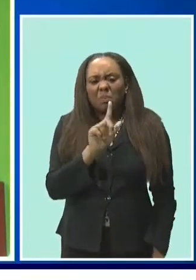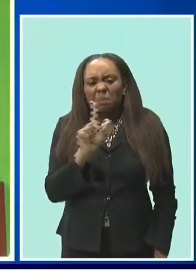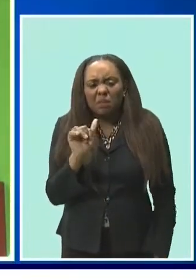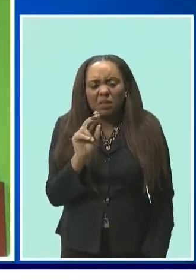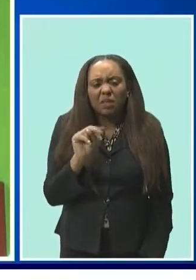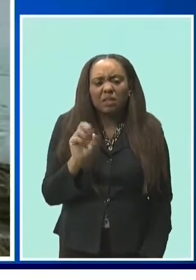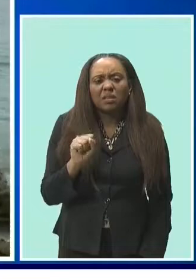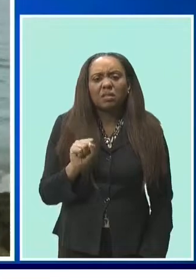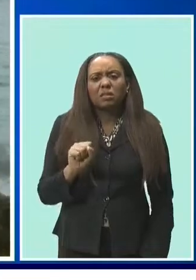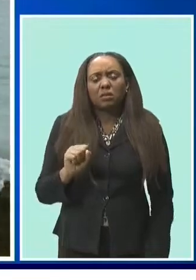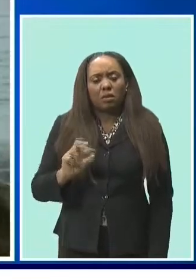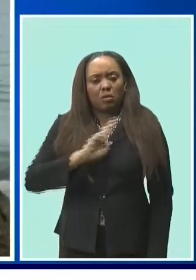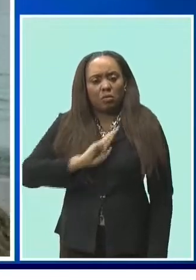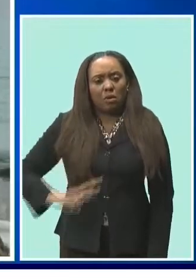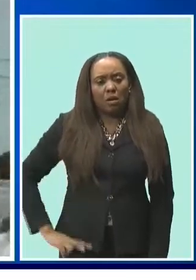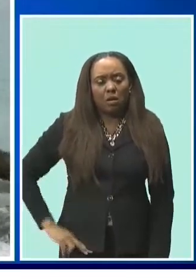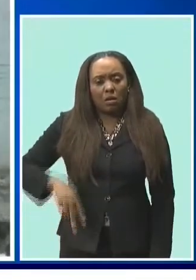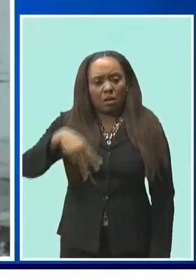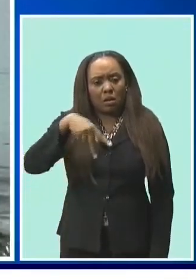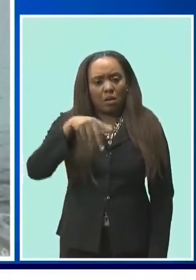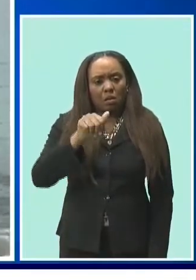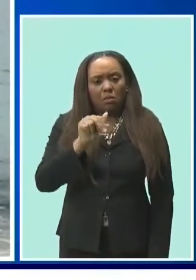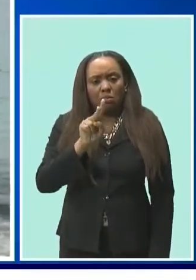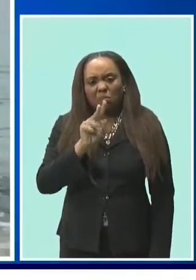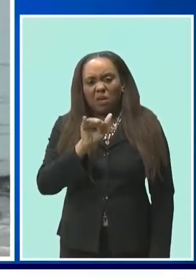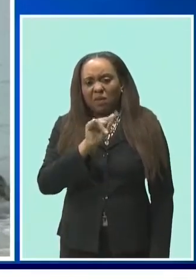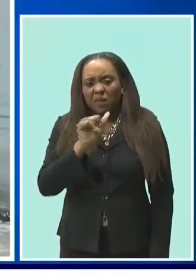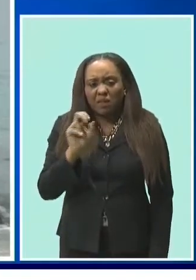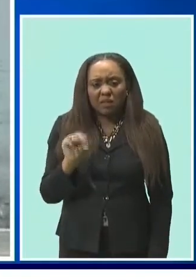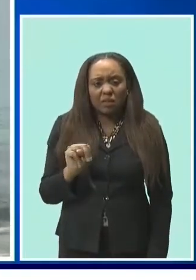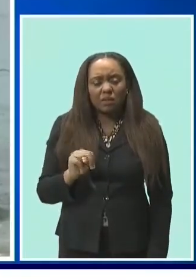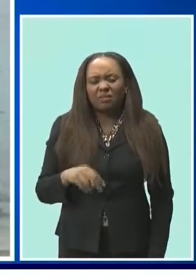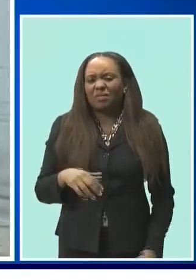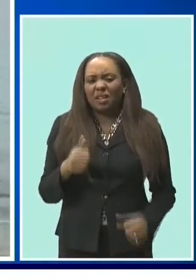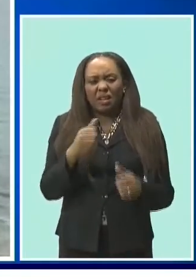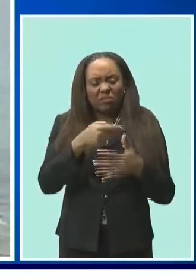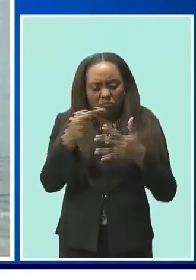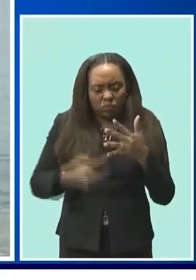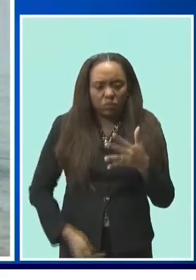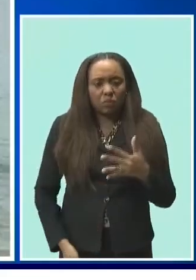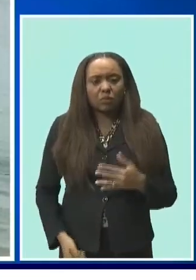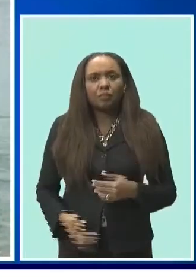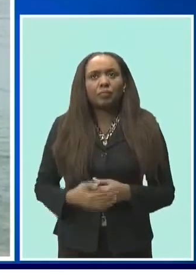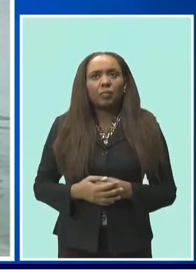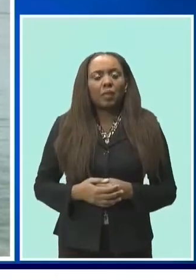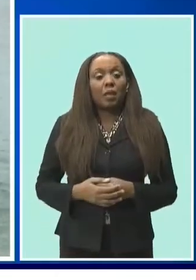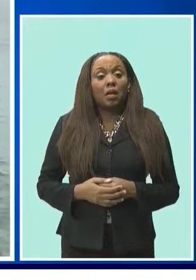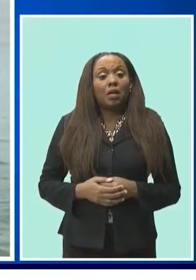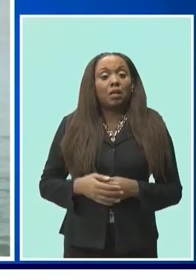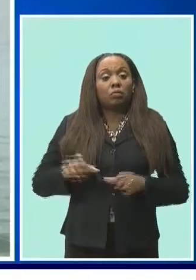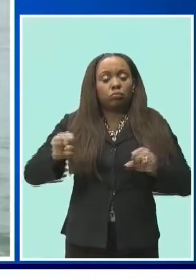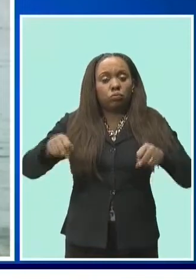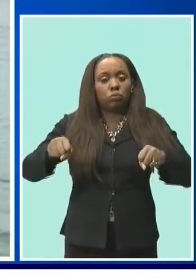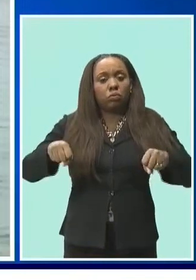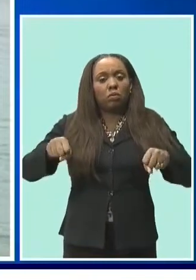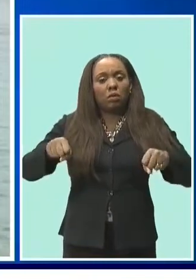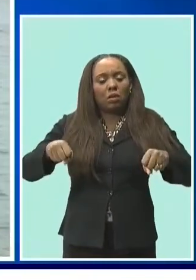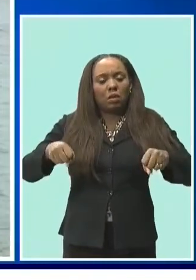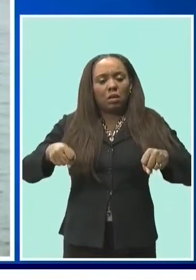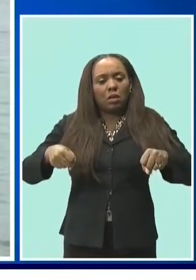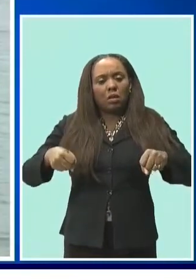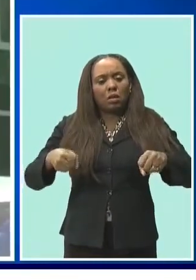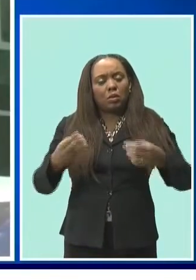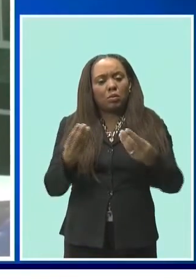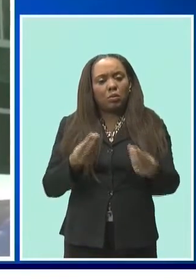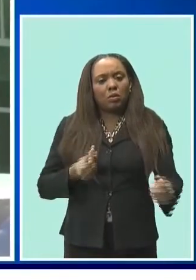at all had seen the boat. While a jet ski is designed to float, Mr. Abbey explained if handled incorrectly, it can sink. If you're riding a